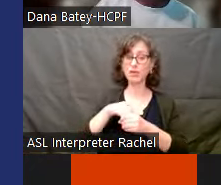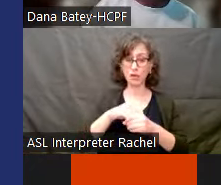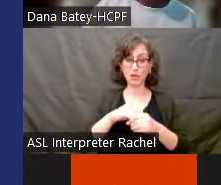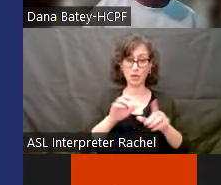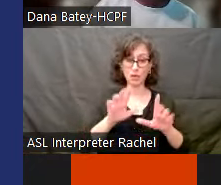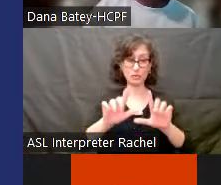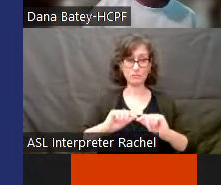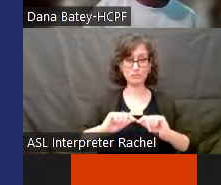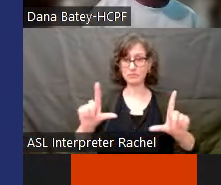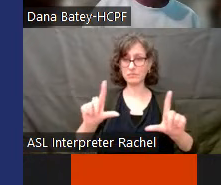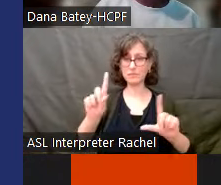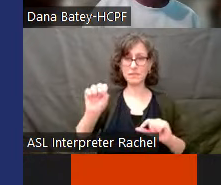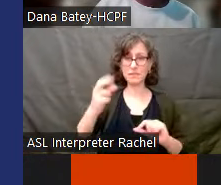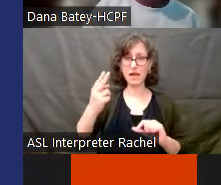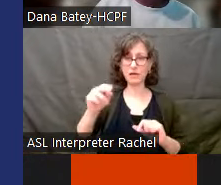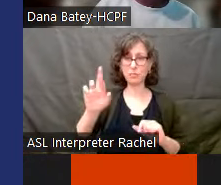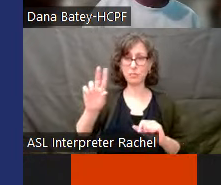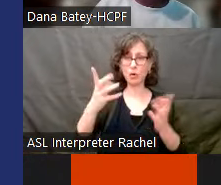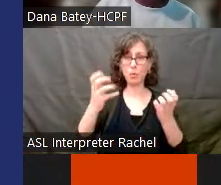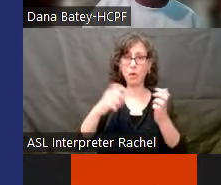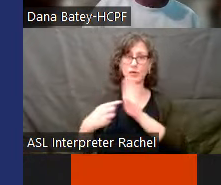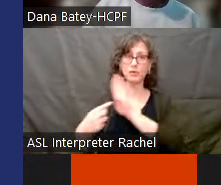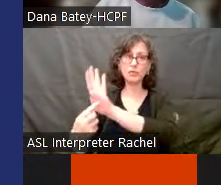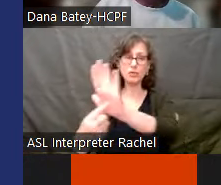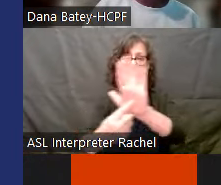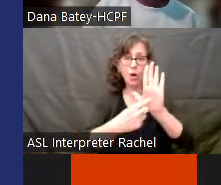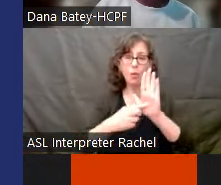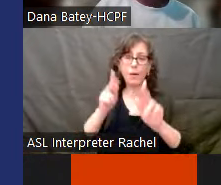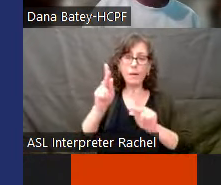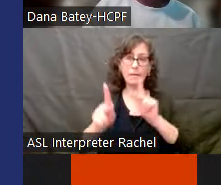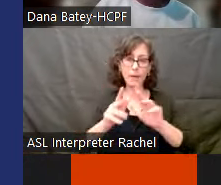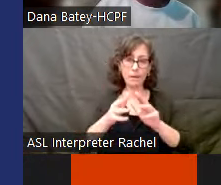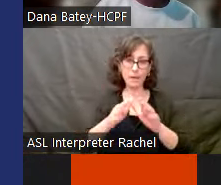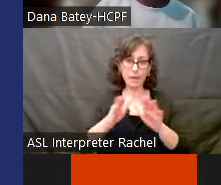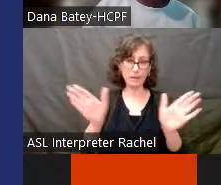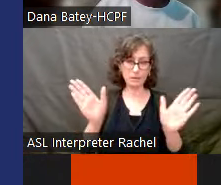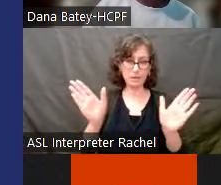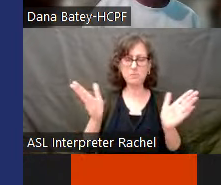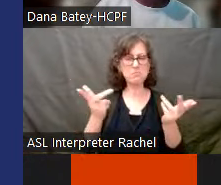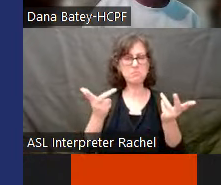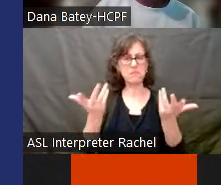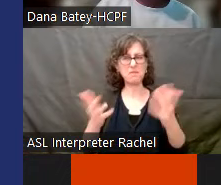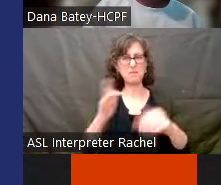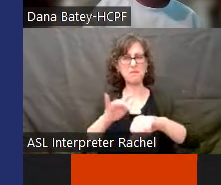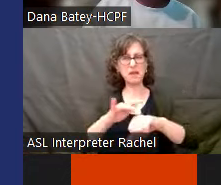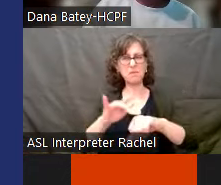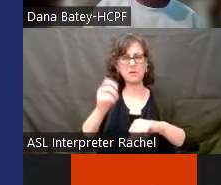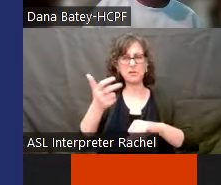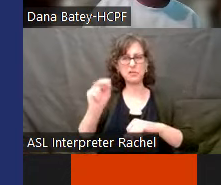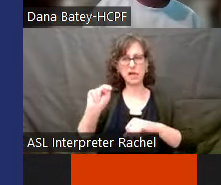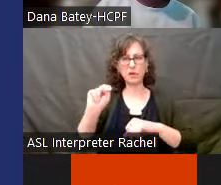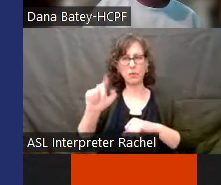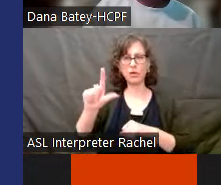a public-facing dashboard. That most likely won't be available until about January of 2025. But yeah,